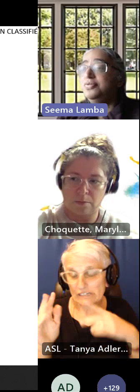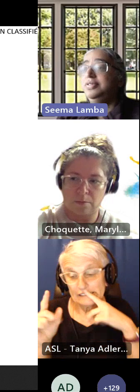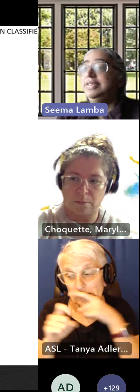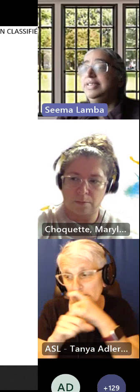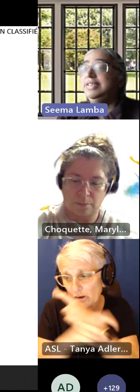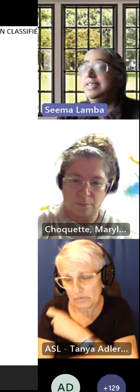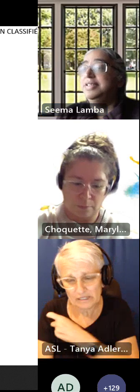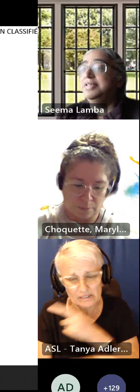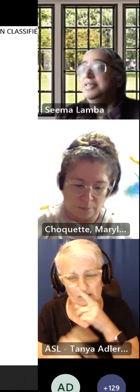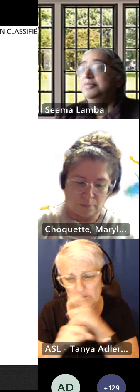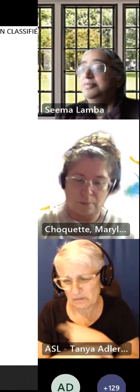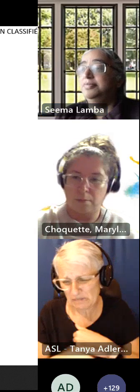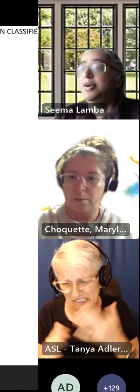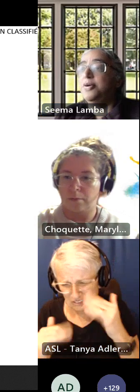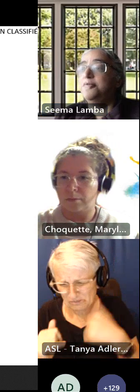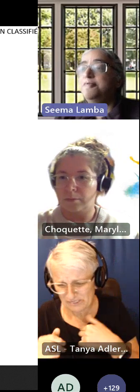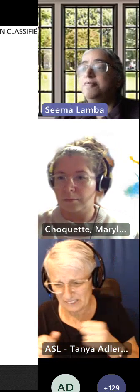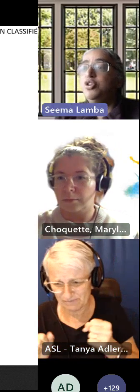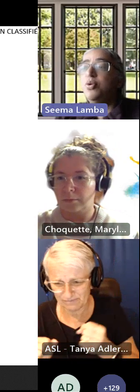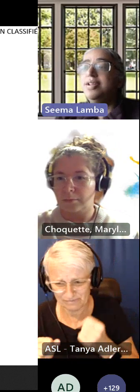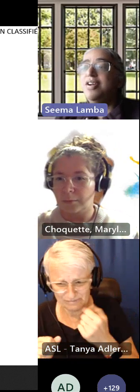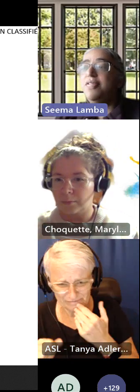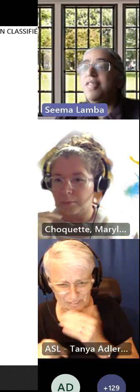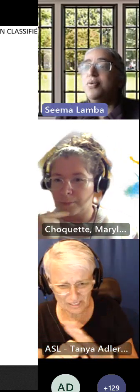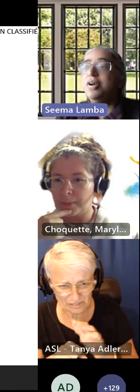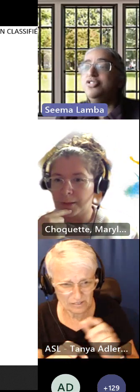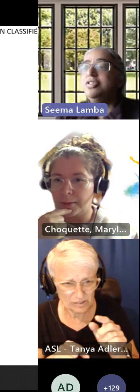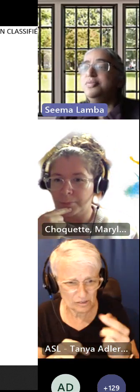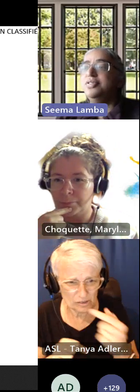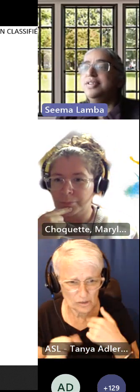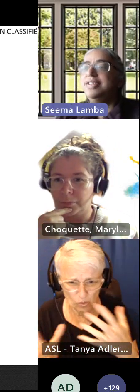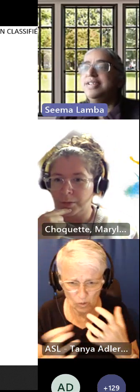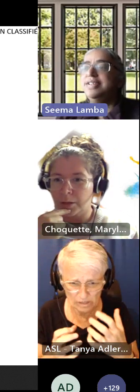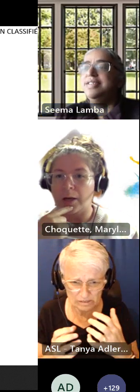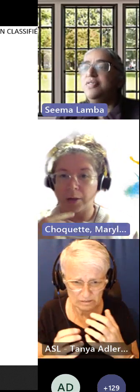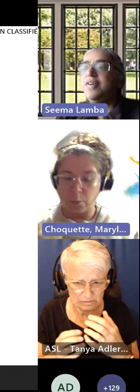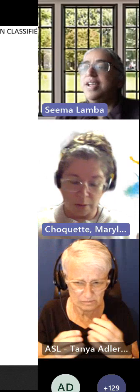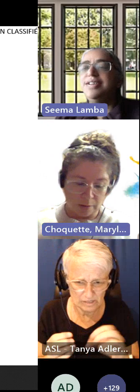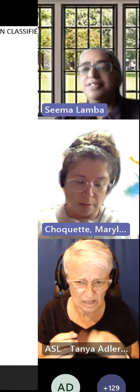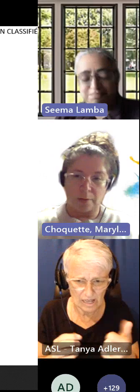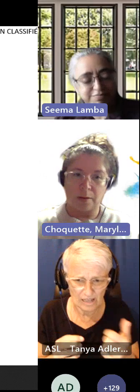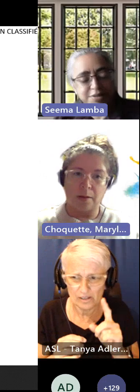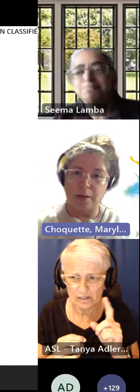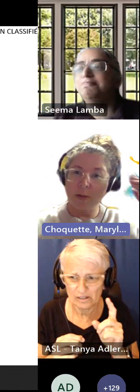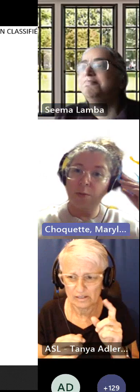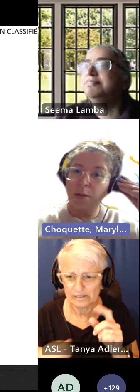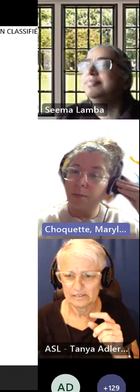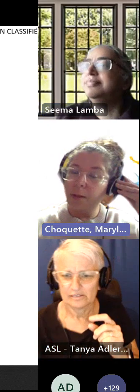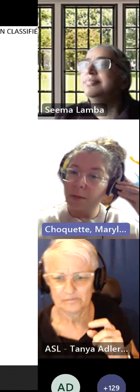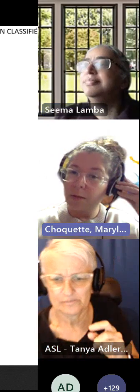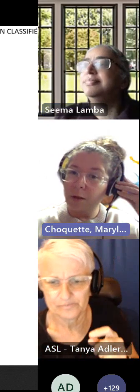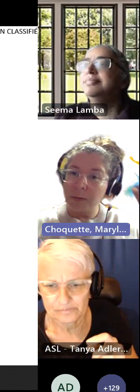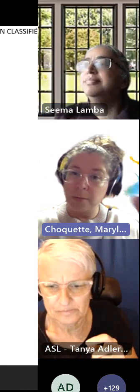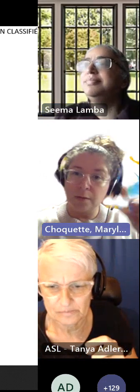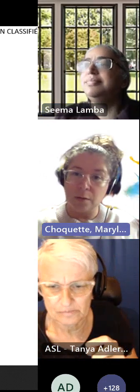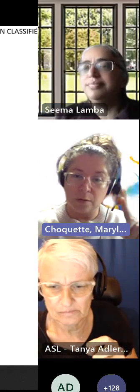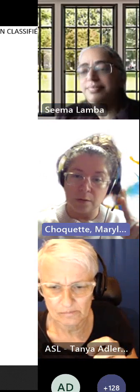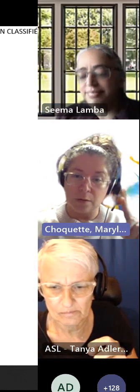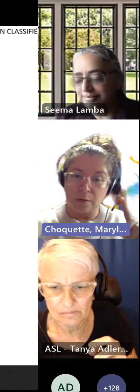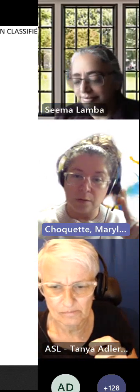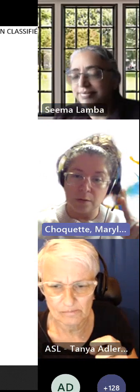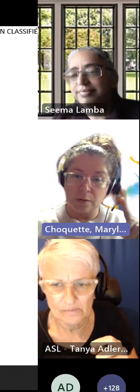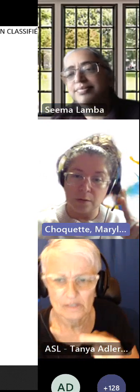good enough. Oh, do you want to take on that question of I will. self-ID? I just wanted maybe to